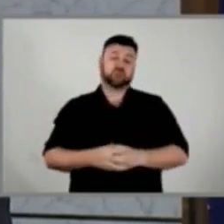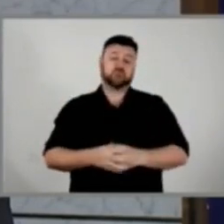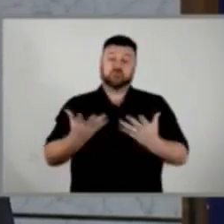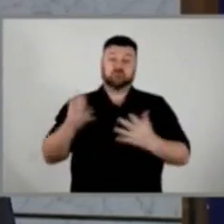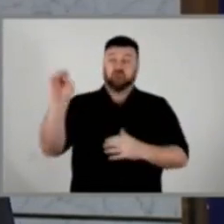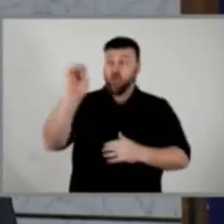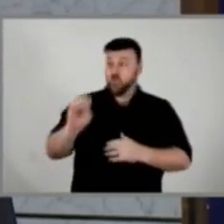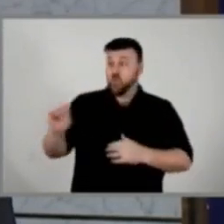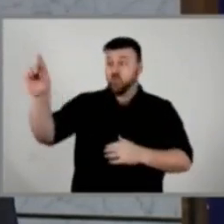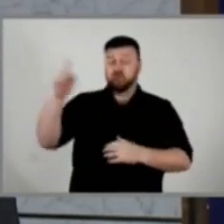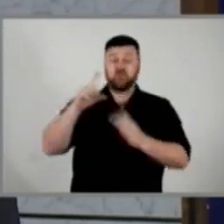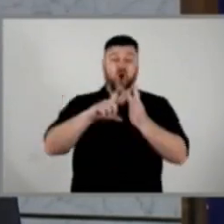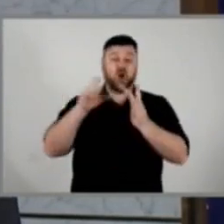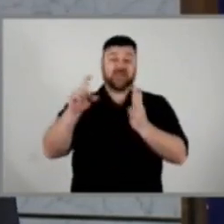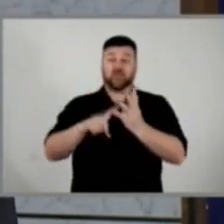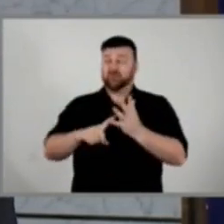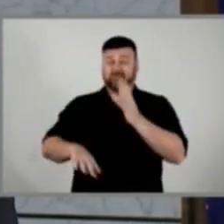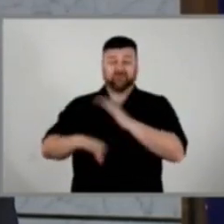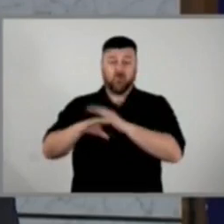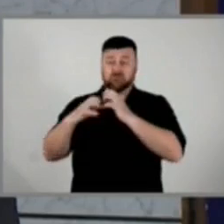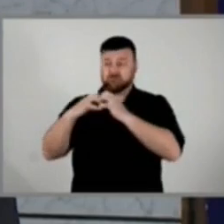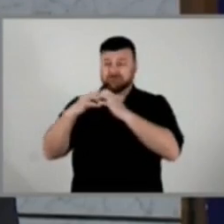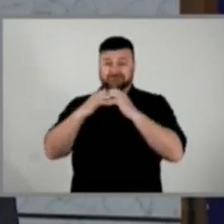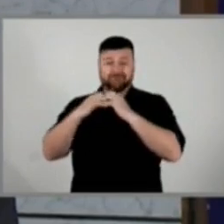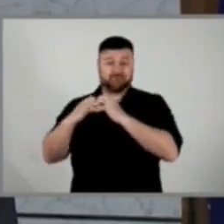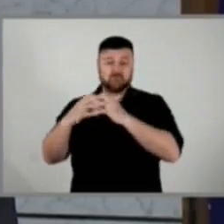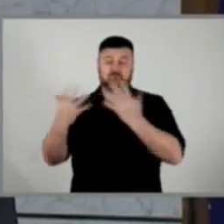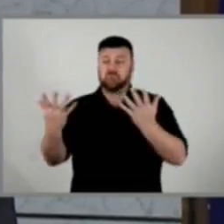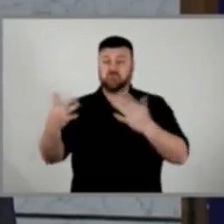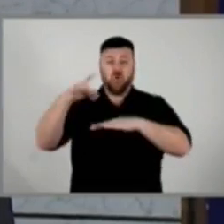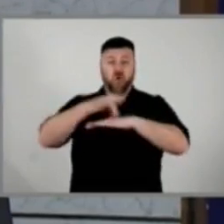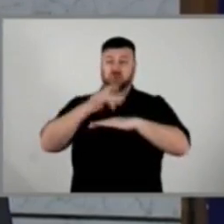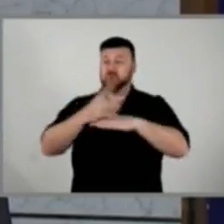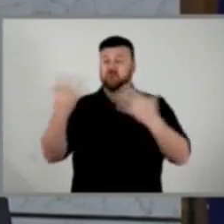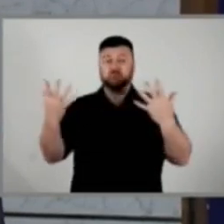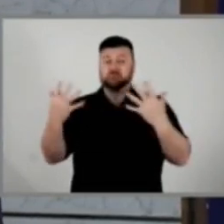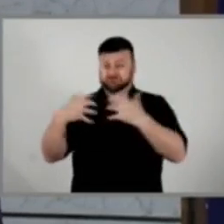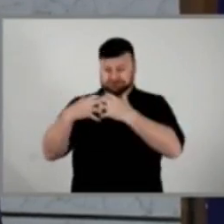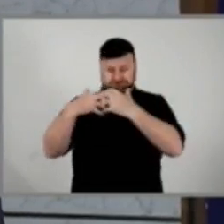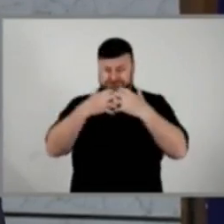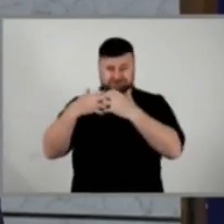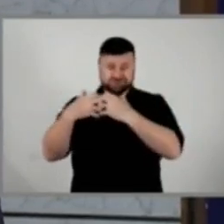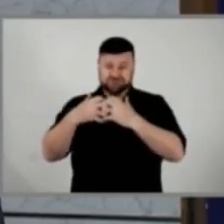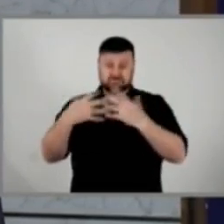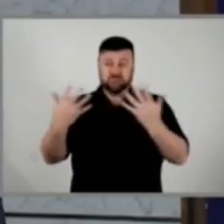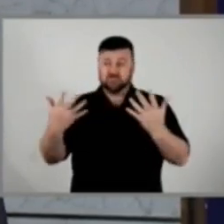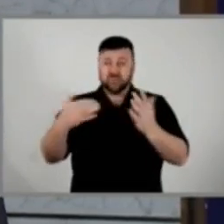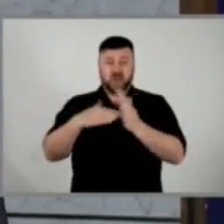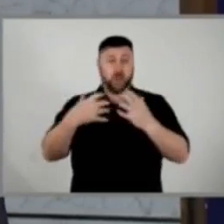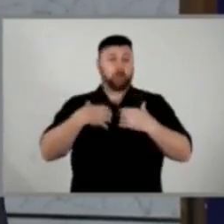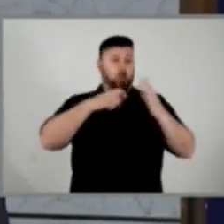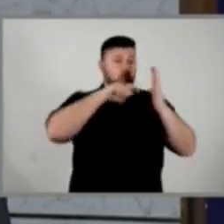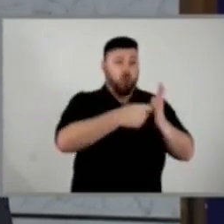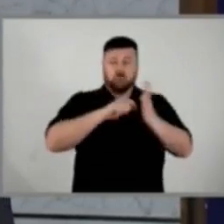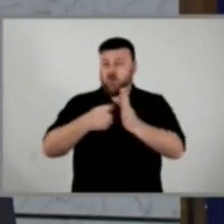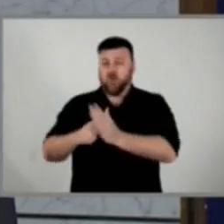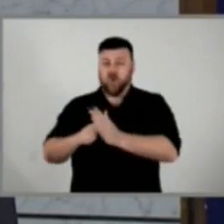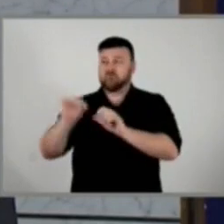care units are full. The hospitals are overflowing, and lockdowns are being introduced or planned in many